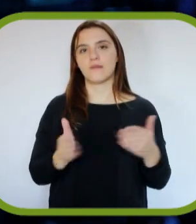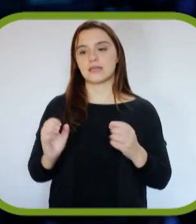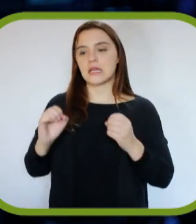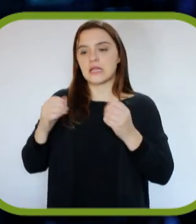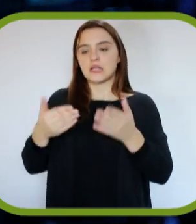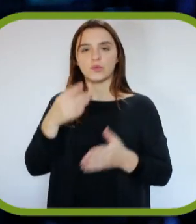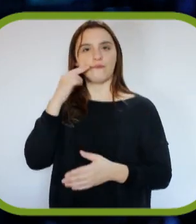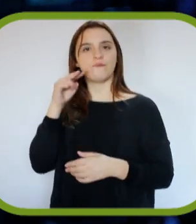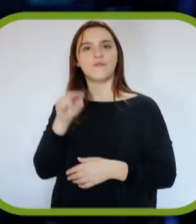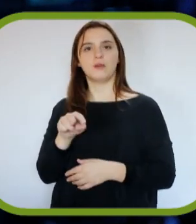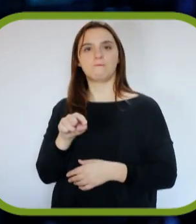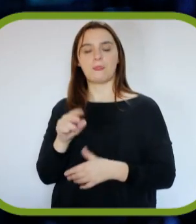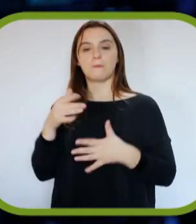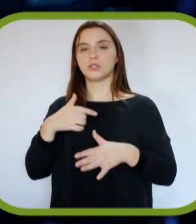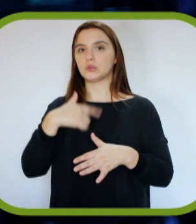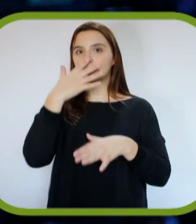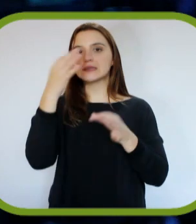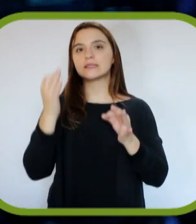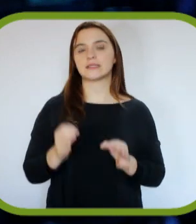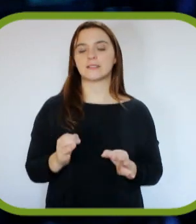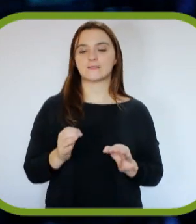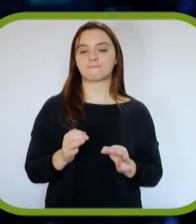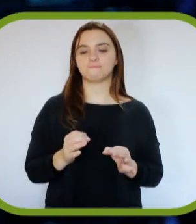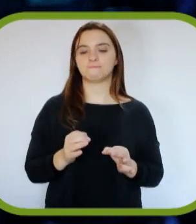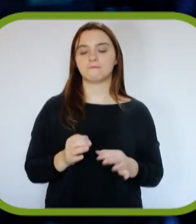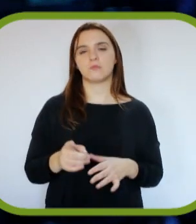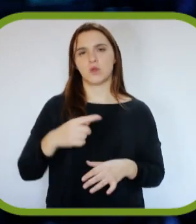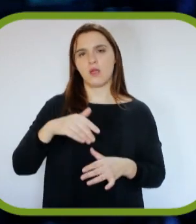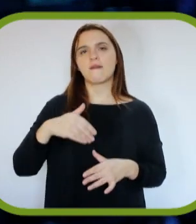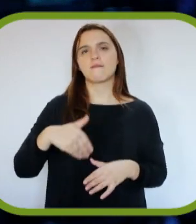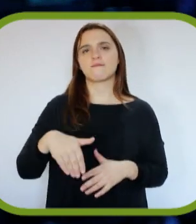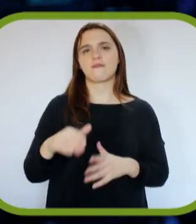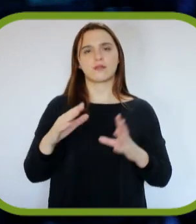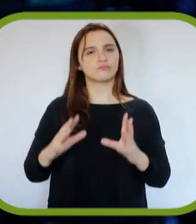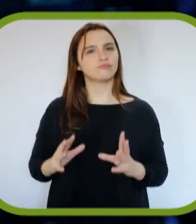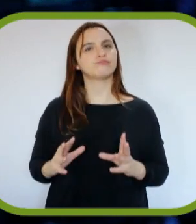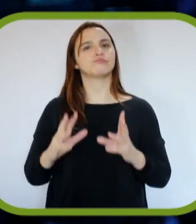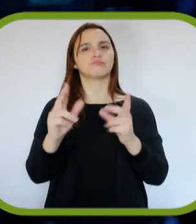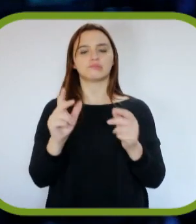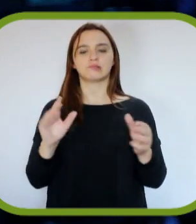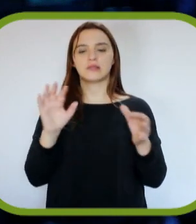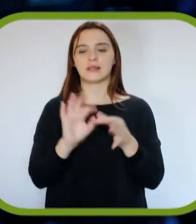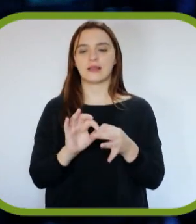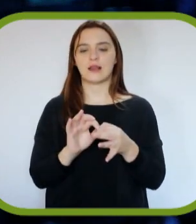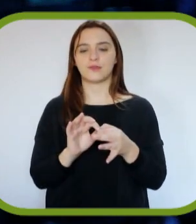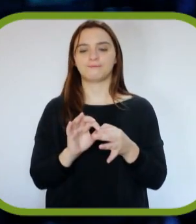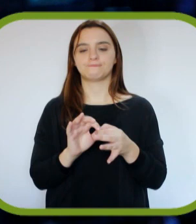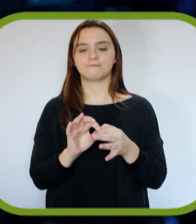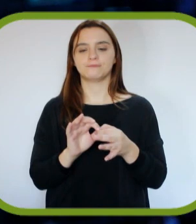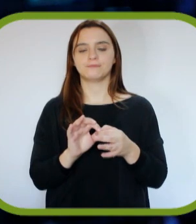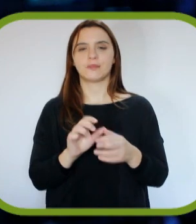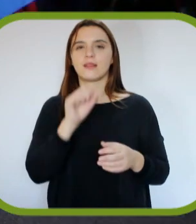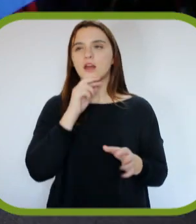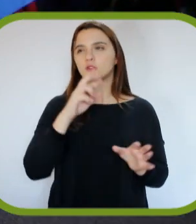early stage on looking at this. But I'm sure that, you know, we will make great progress when it comes to kind of,